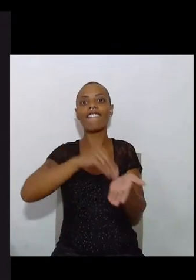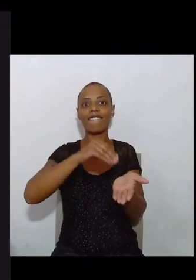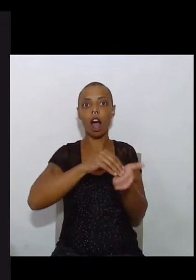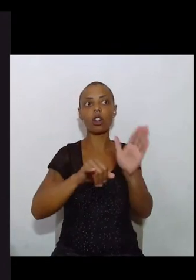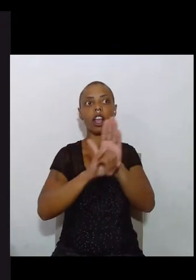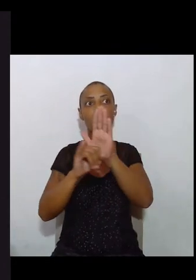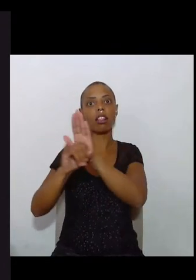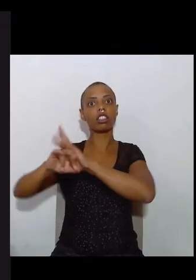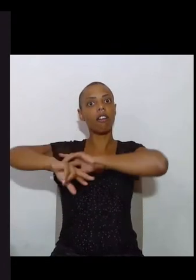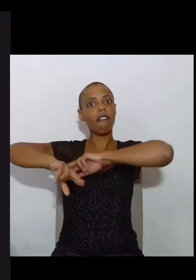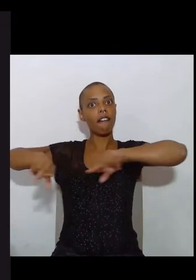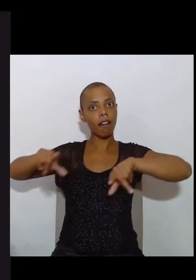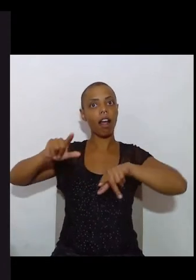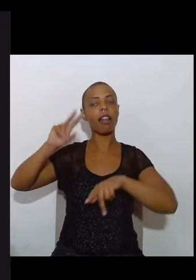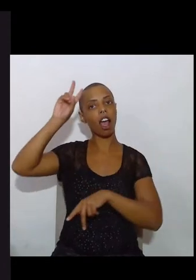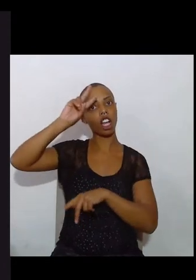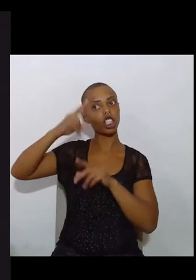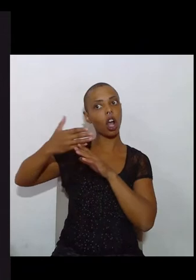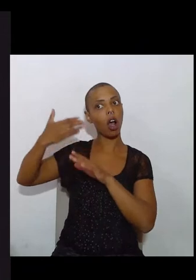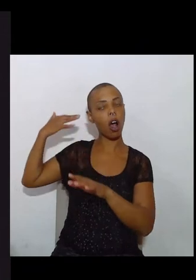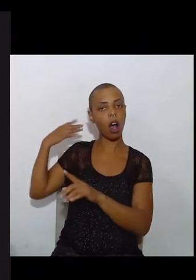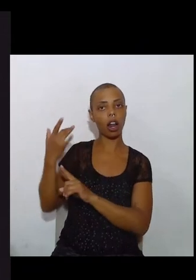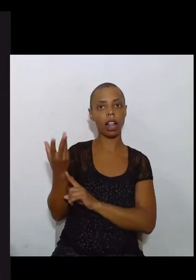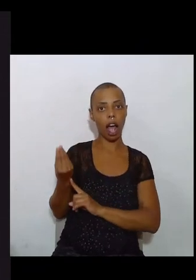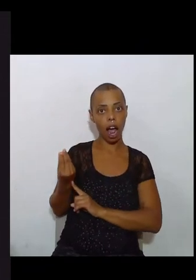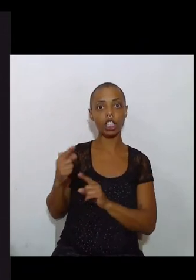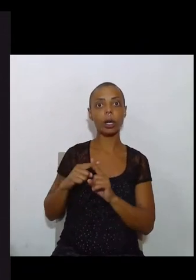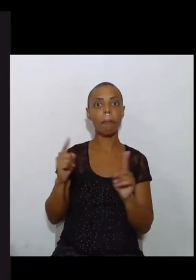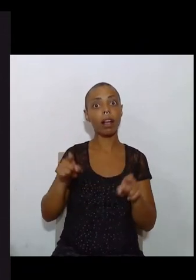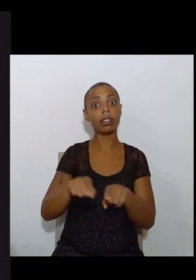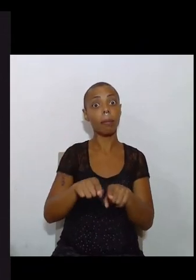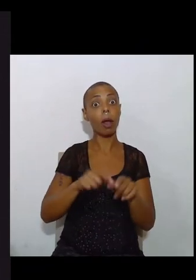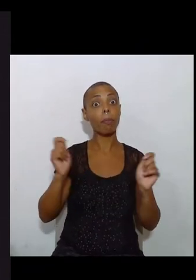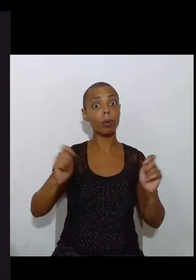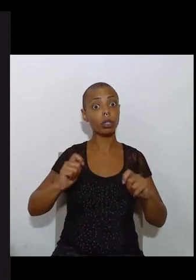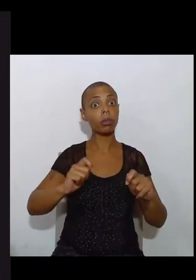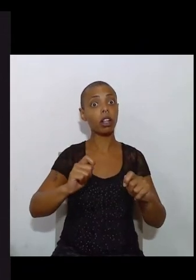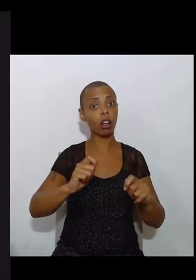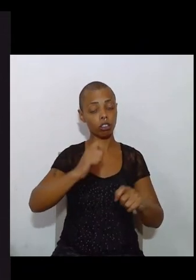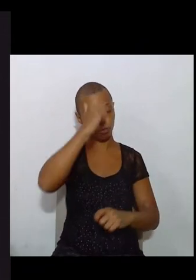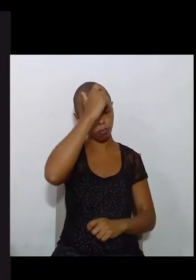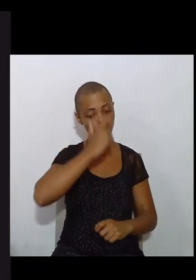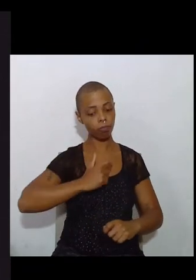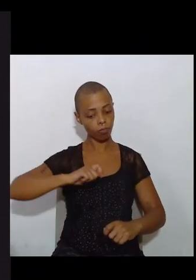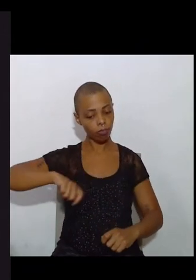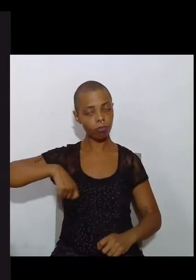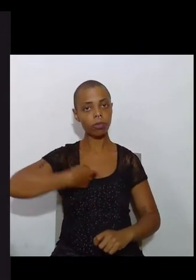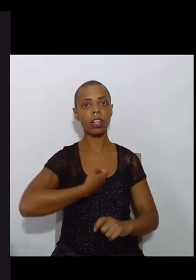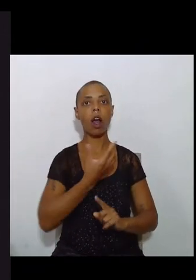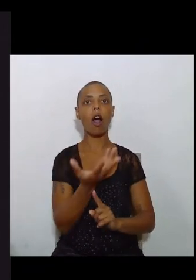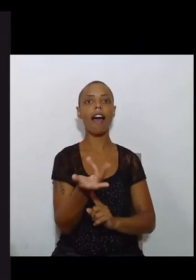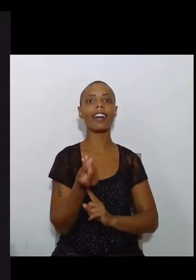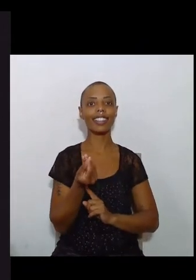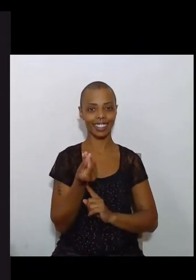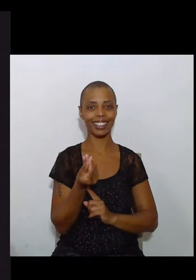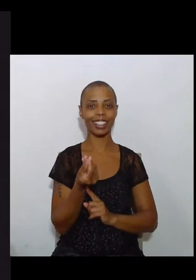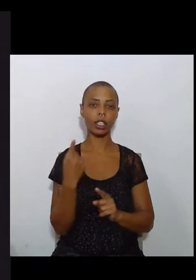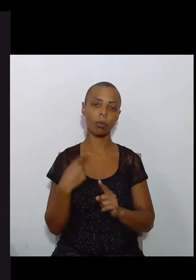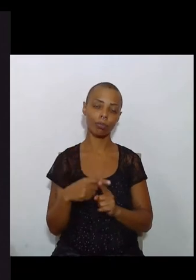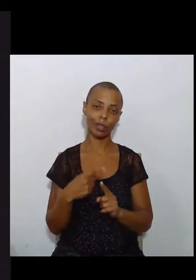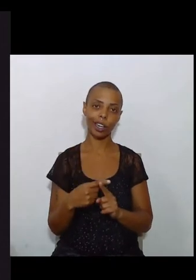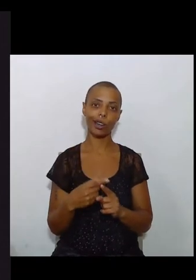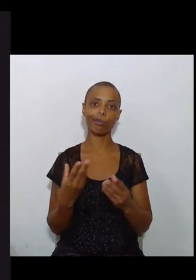denounce the absence of those identities in the history of art but also they are a possibility of